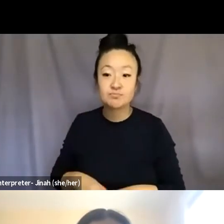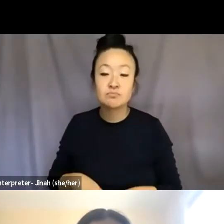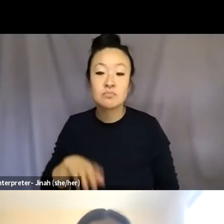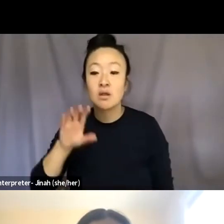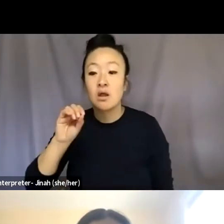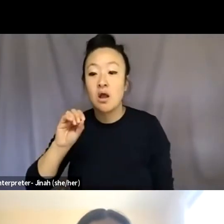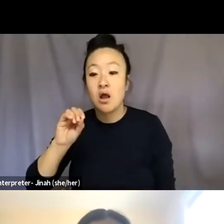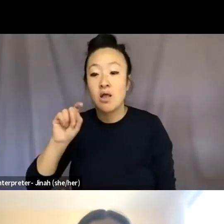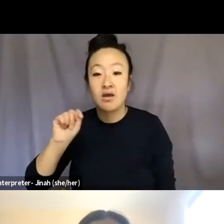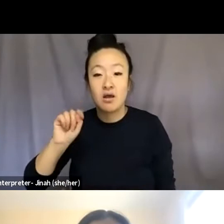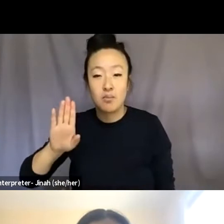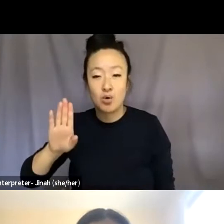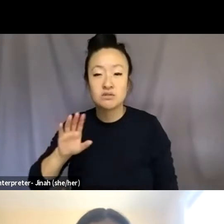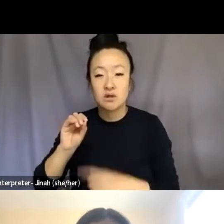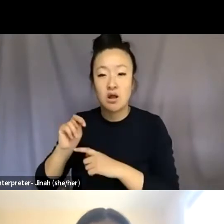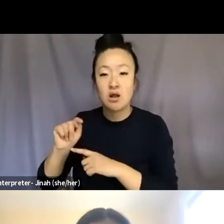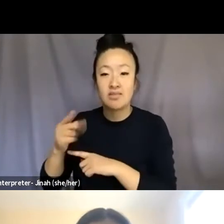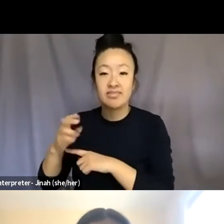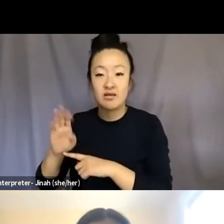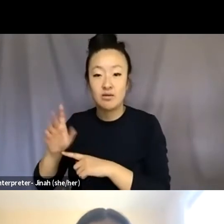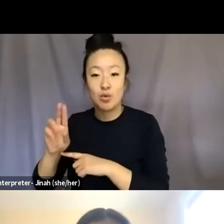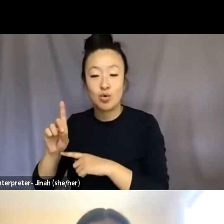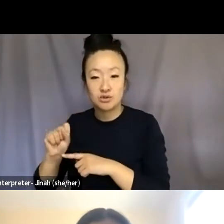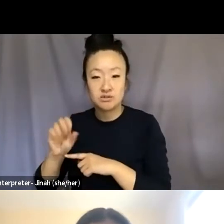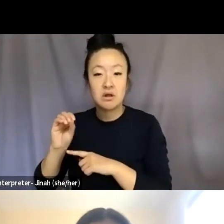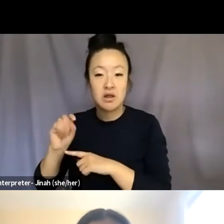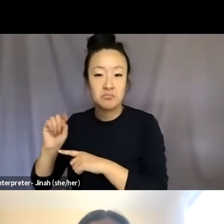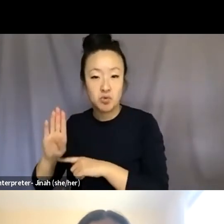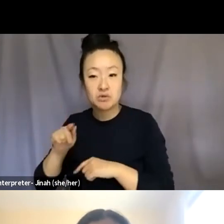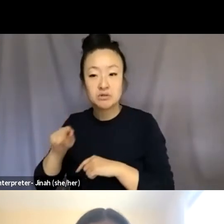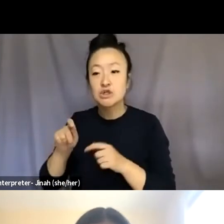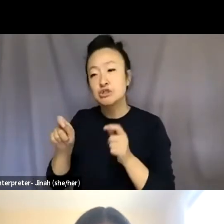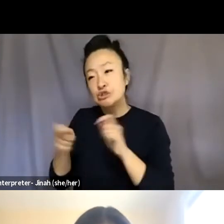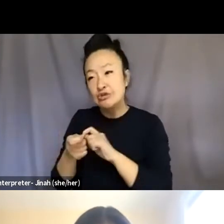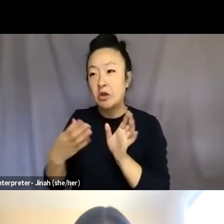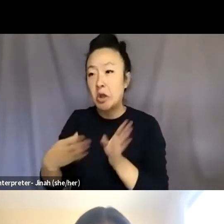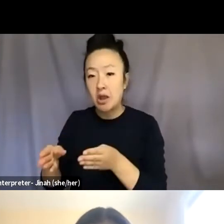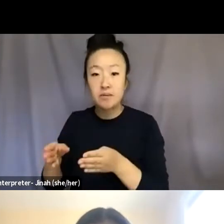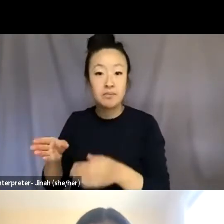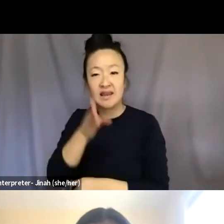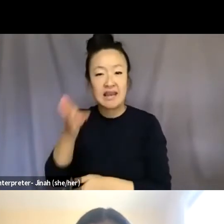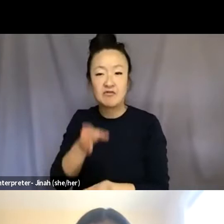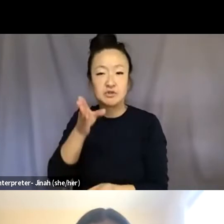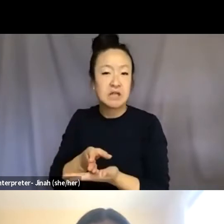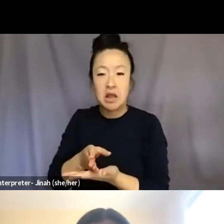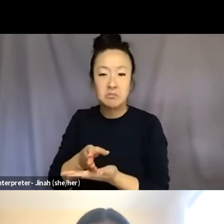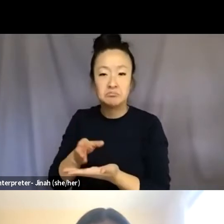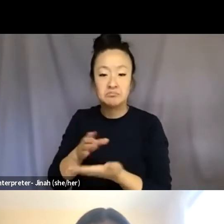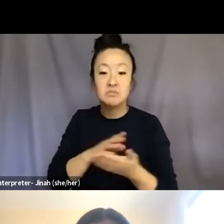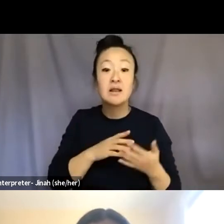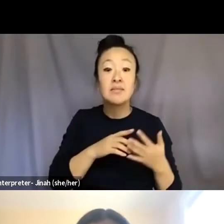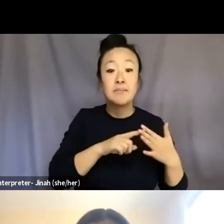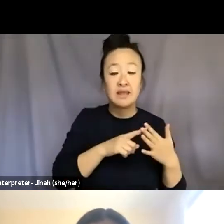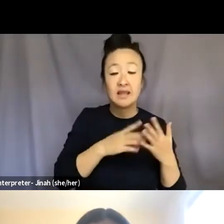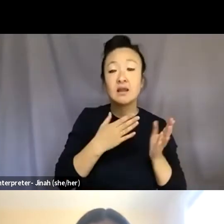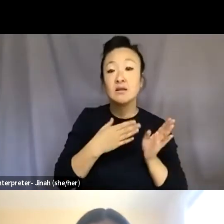like we shifted, but we never stopped. We paused in the beginning, but we've spent the year